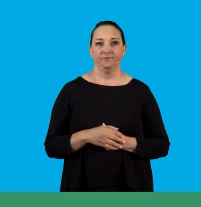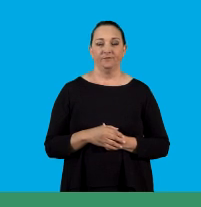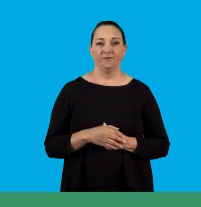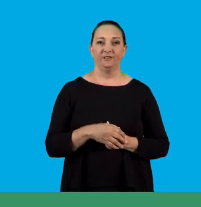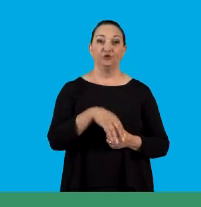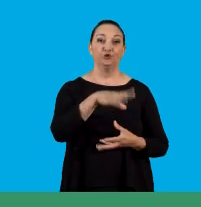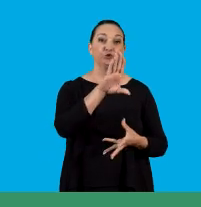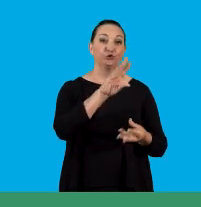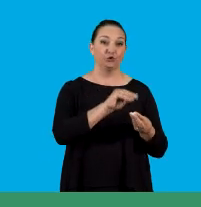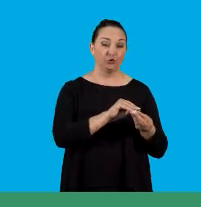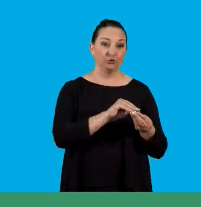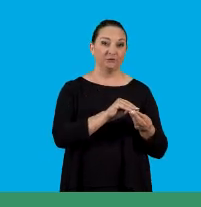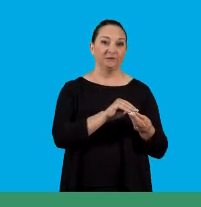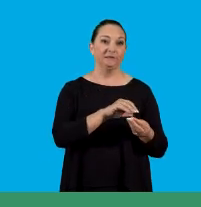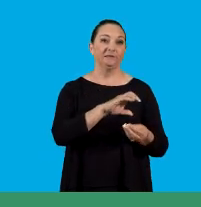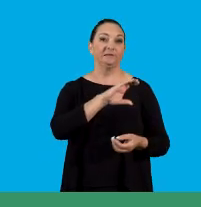client